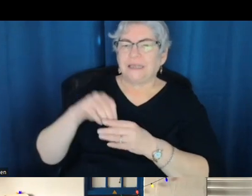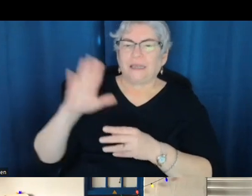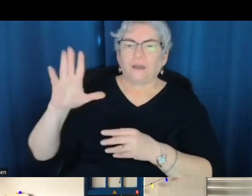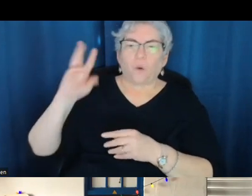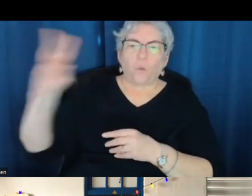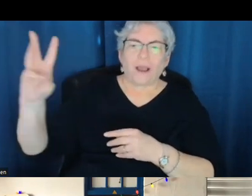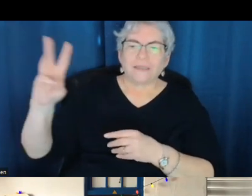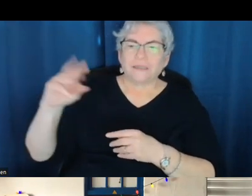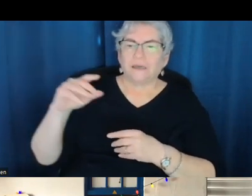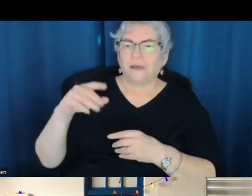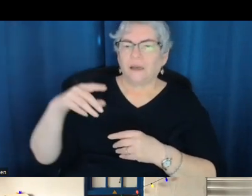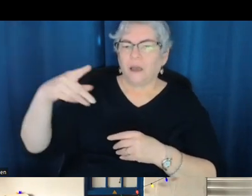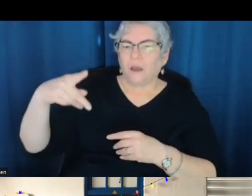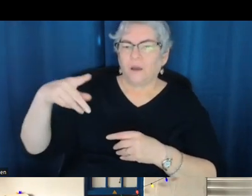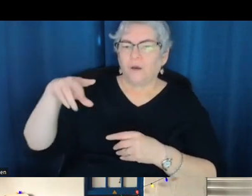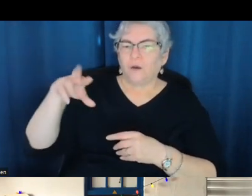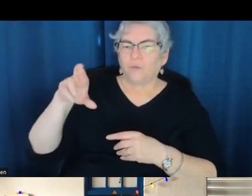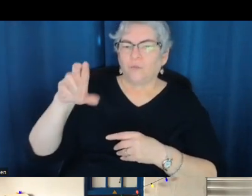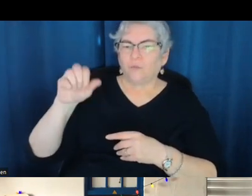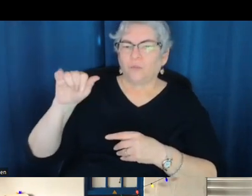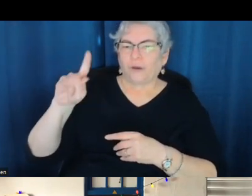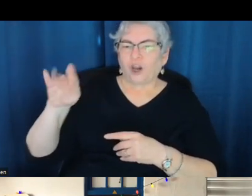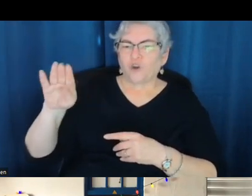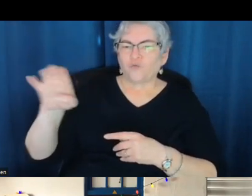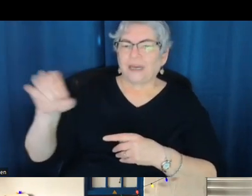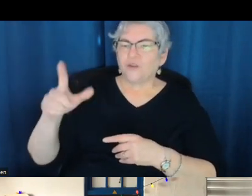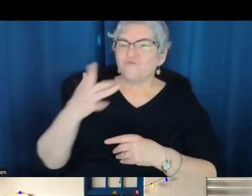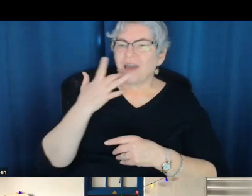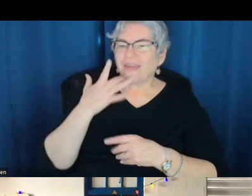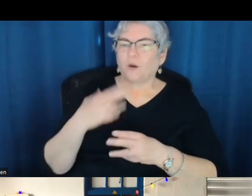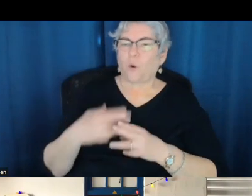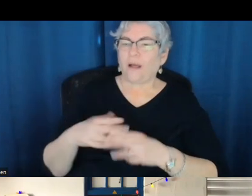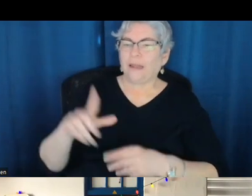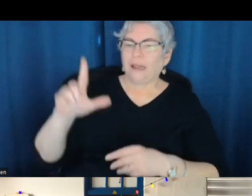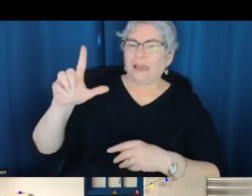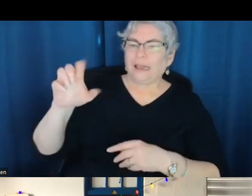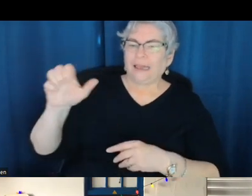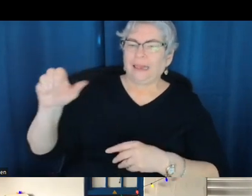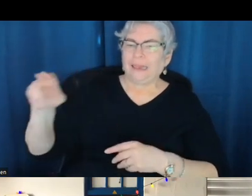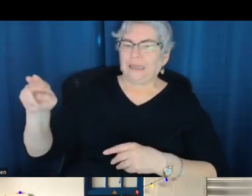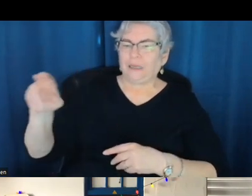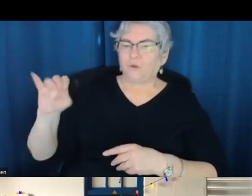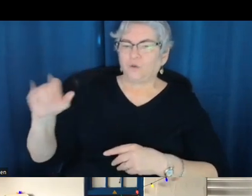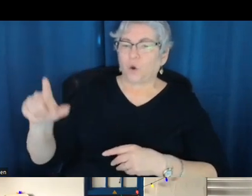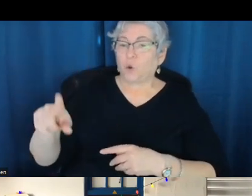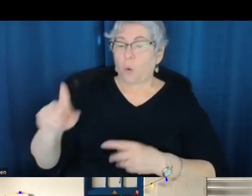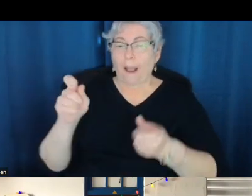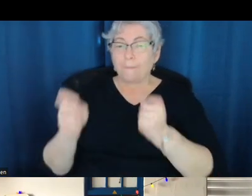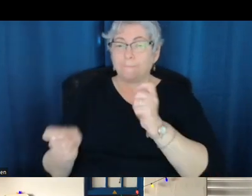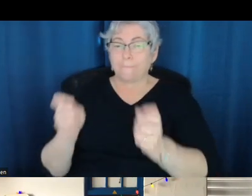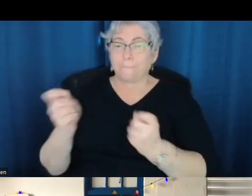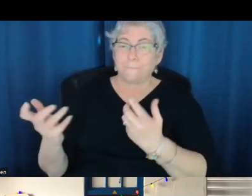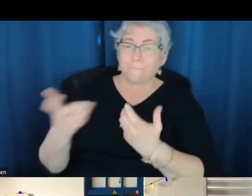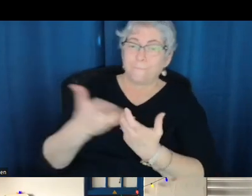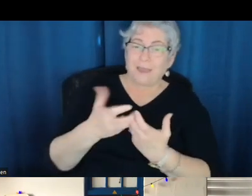of meadow and prairie species, they actually prefer lean soils, so that when you amend with a